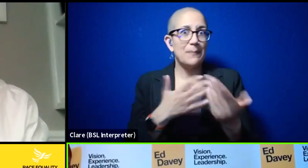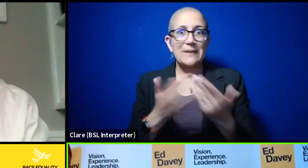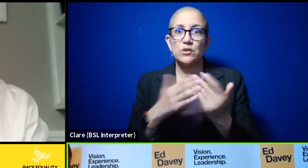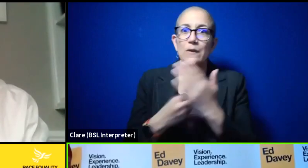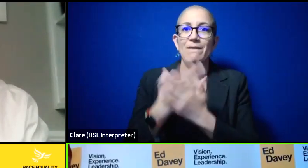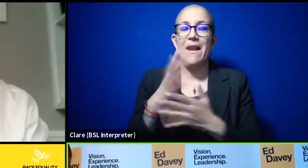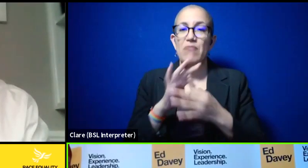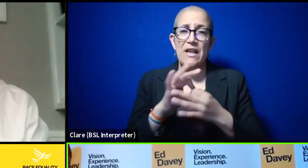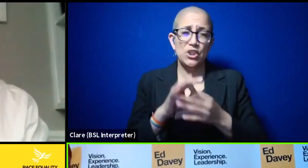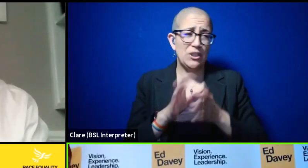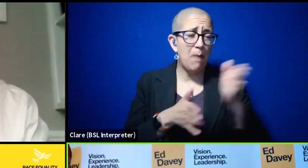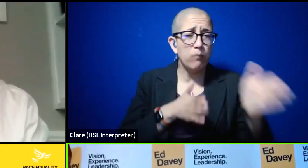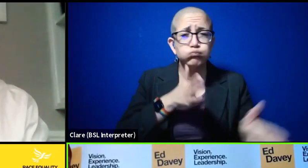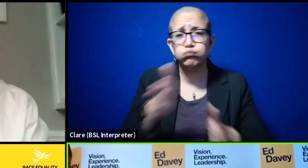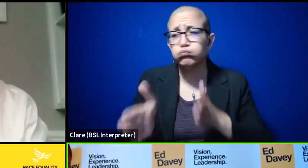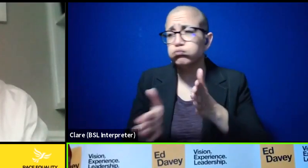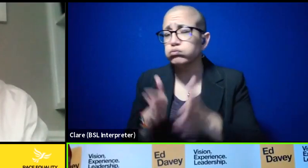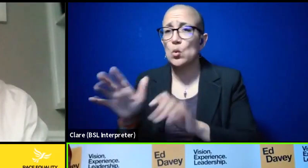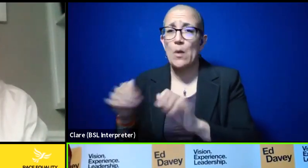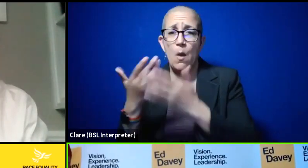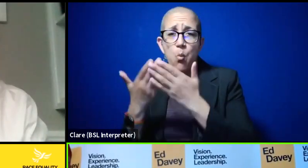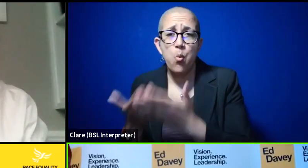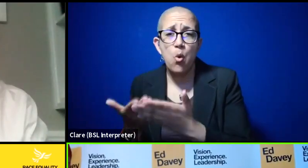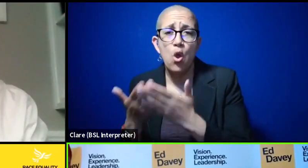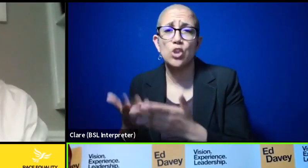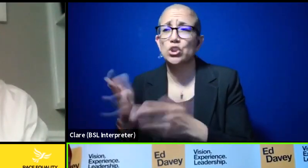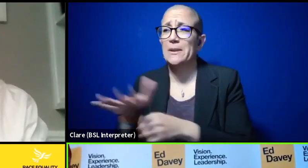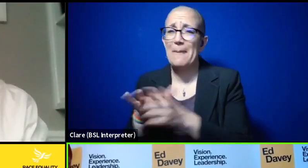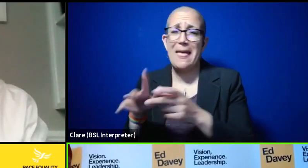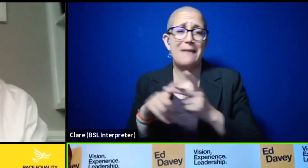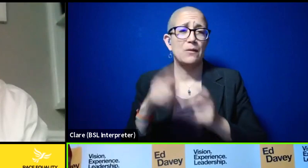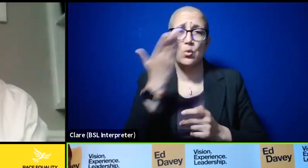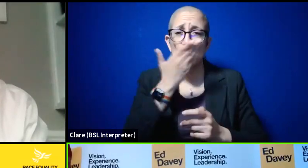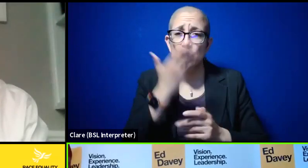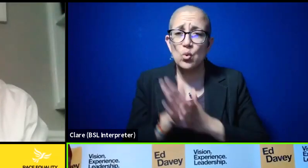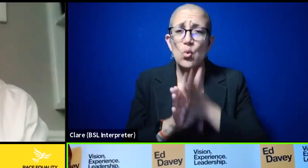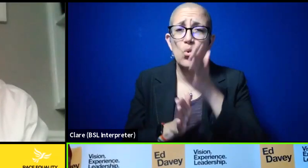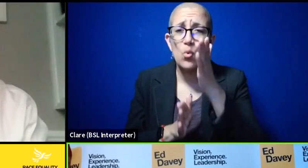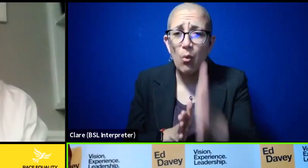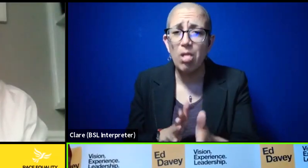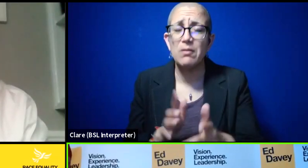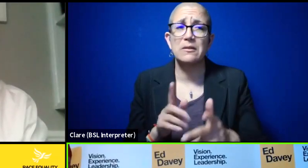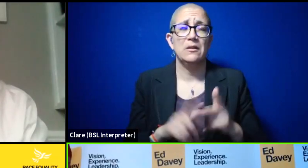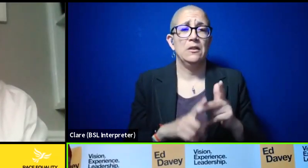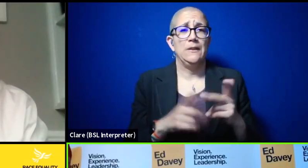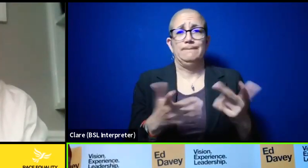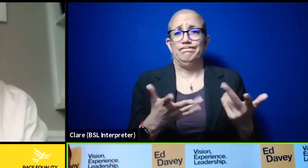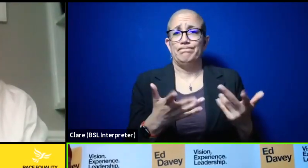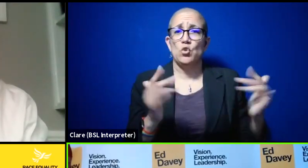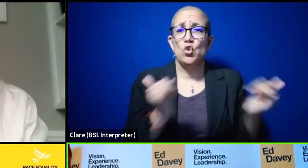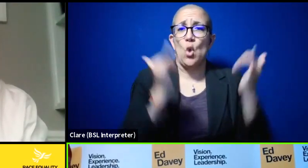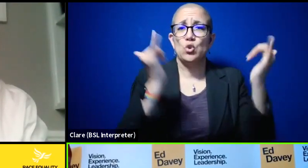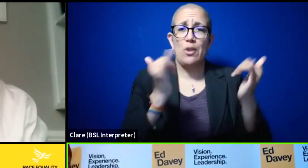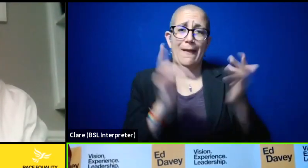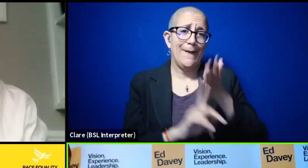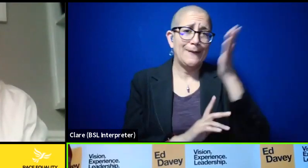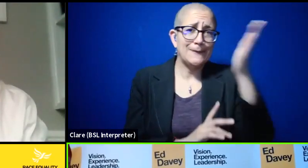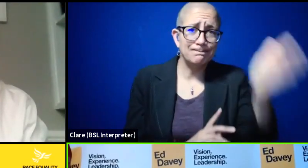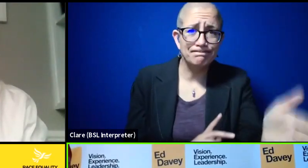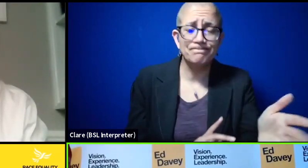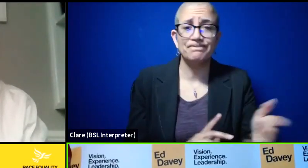gone to their places of worship, their schools for their kids, where they socialize. And